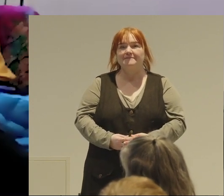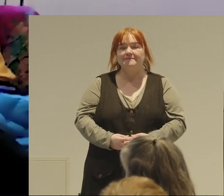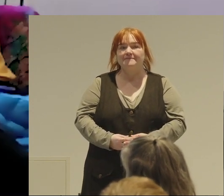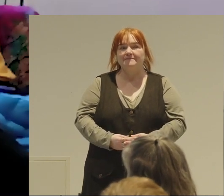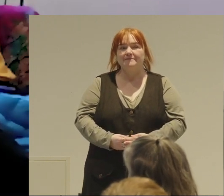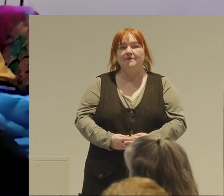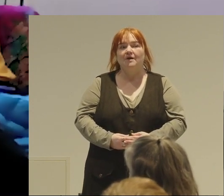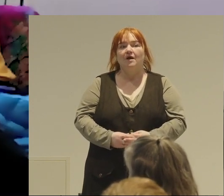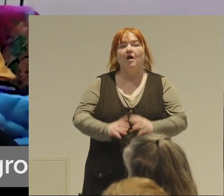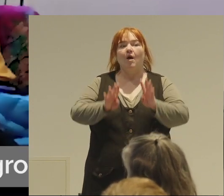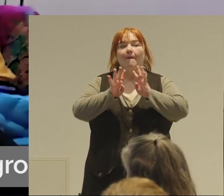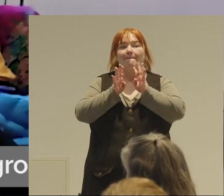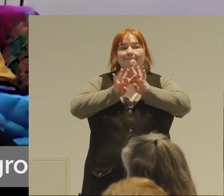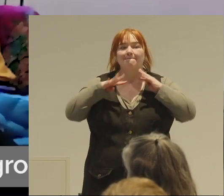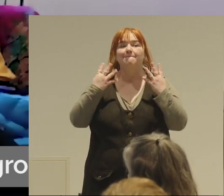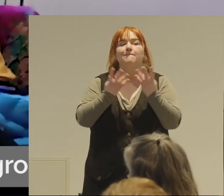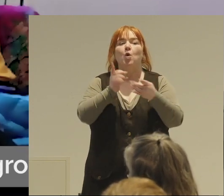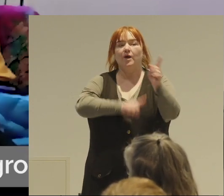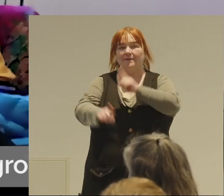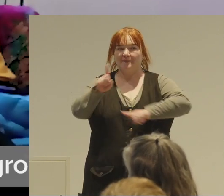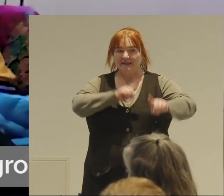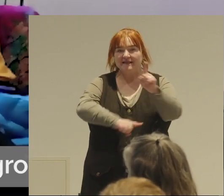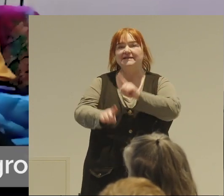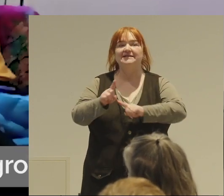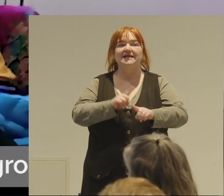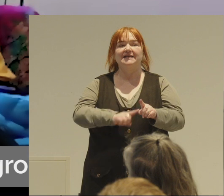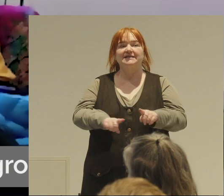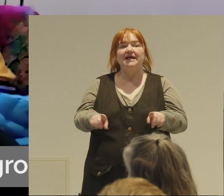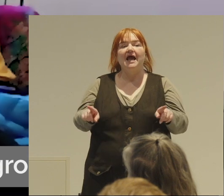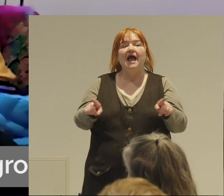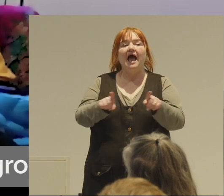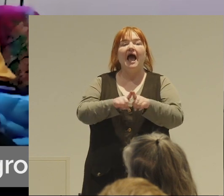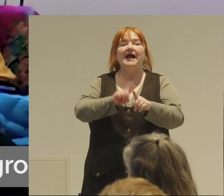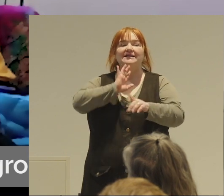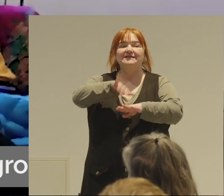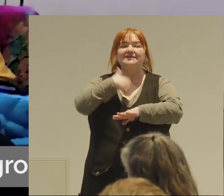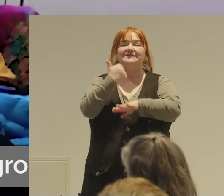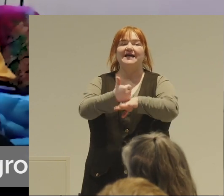board meetings, and this setting up the steering